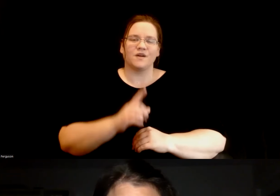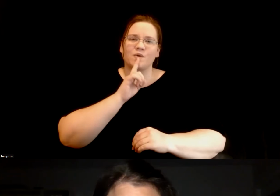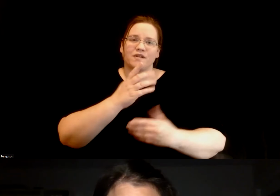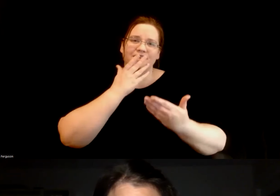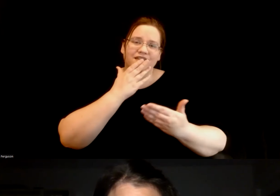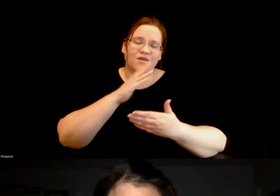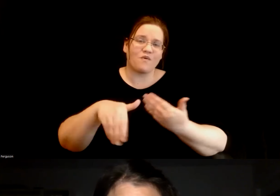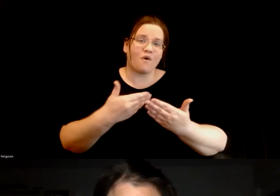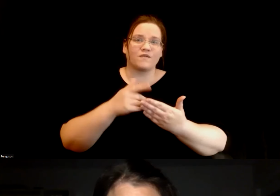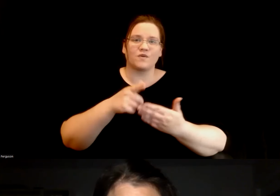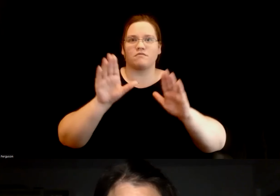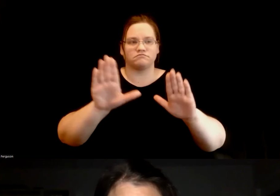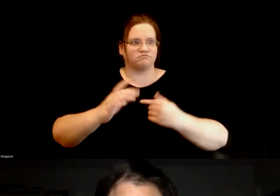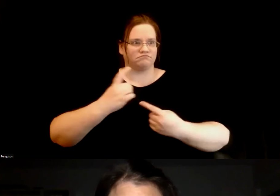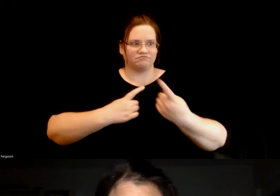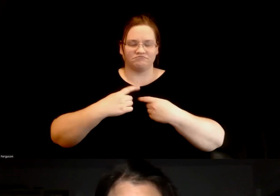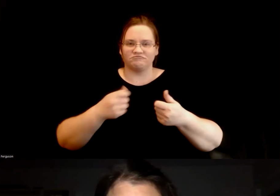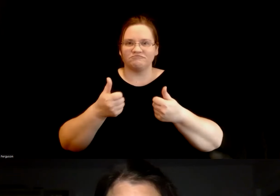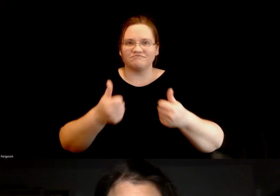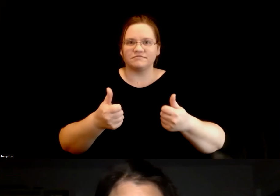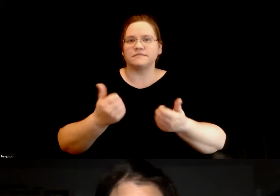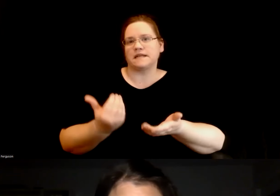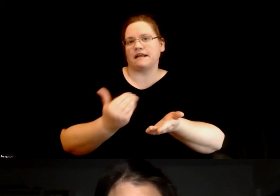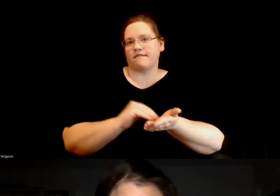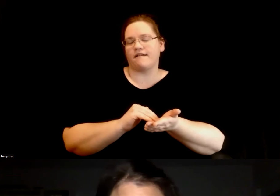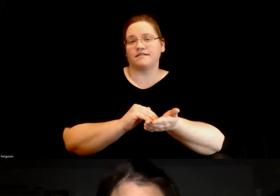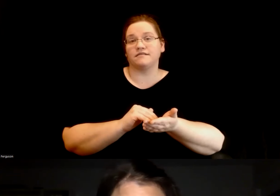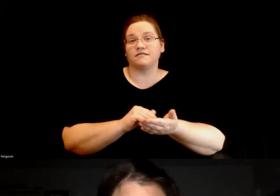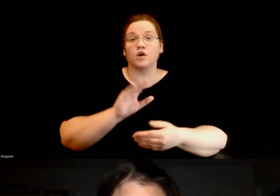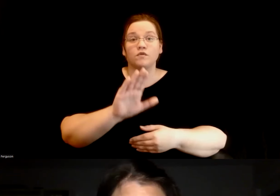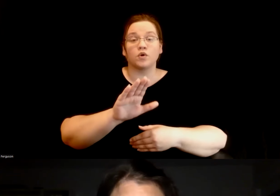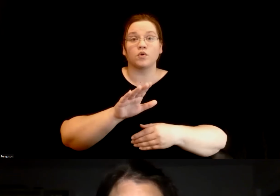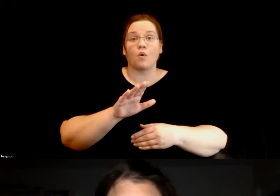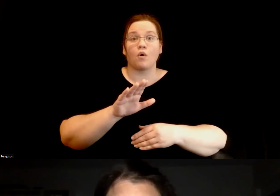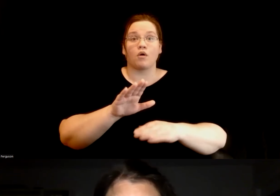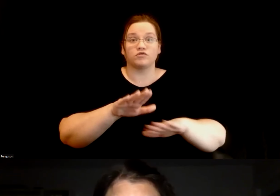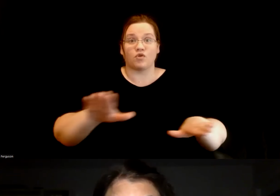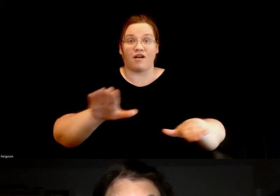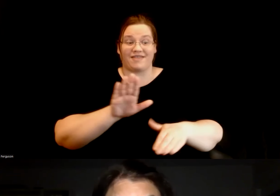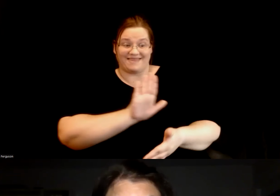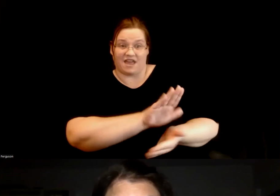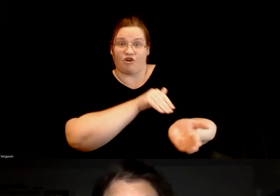all for your really excellent questions. And again, want to say that your child's medical provider